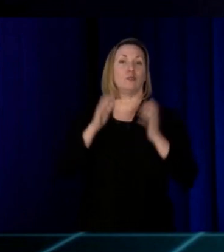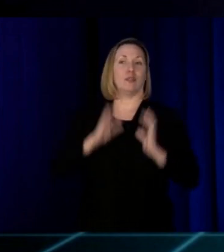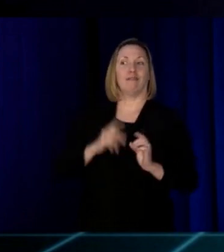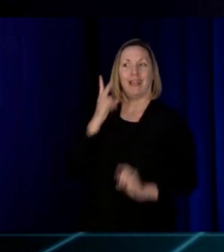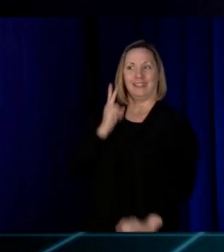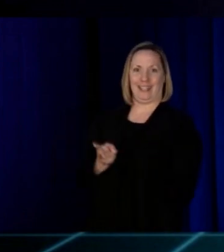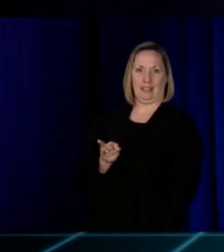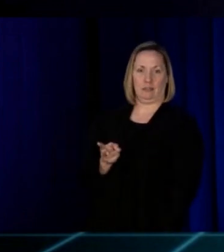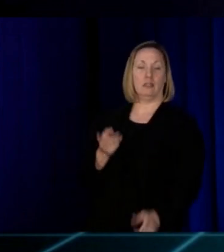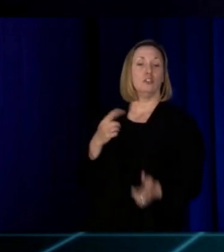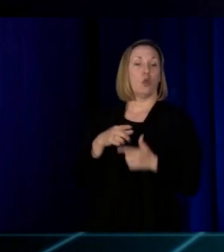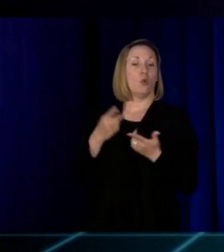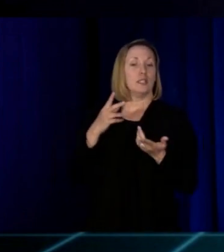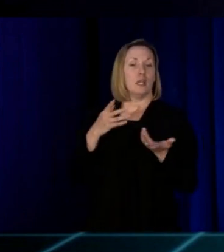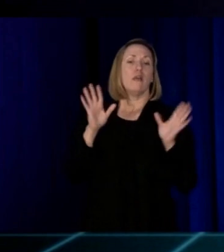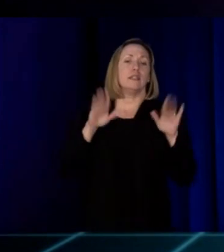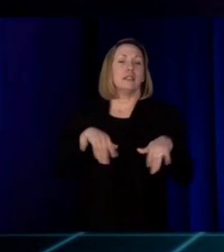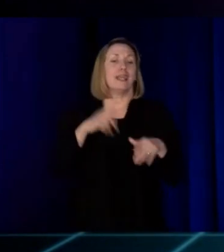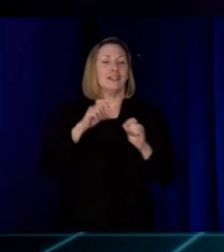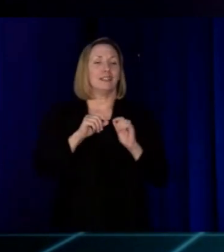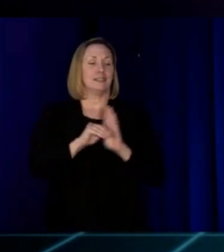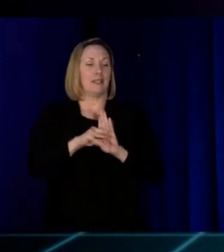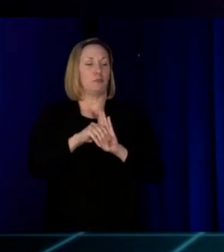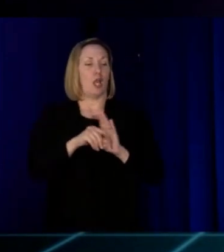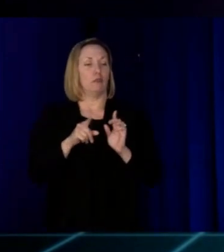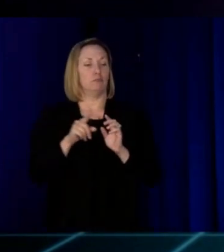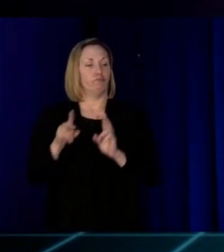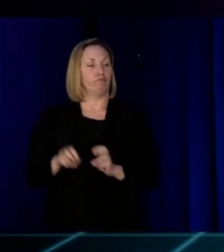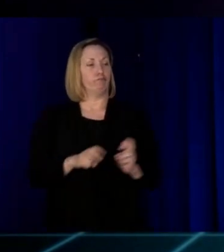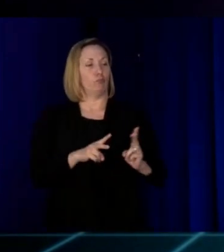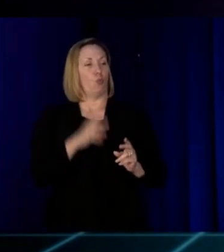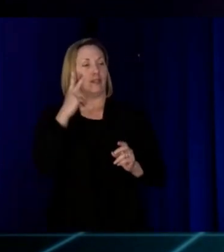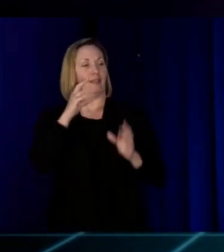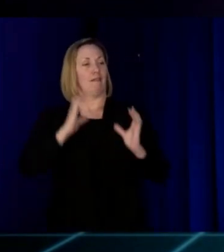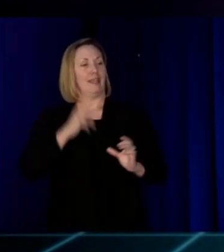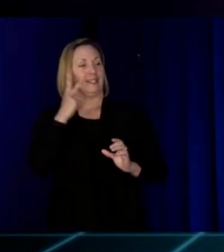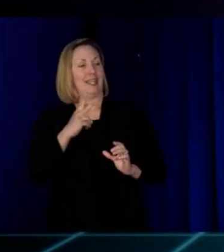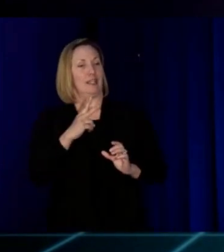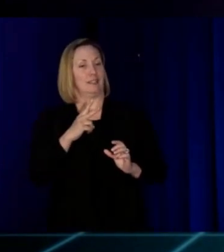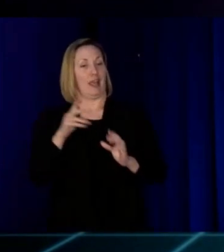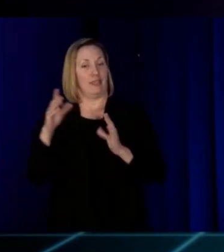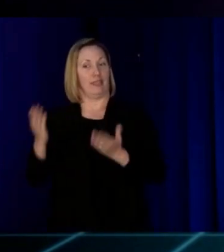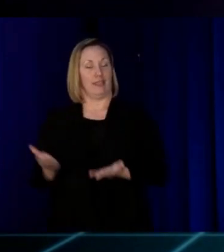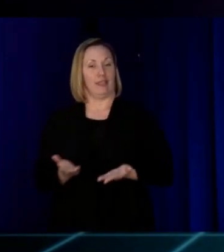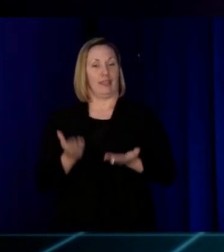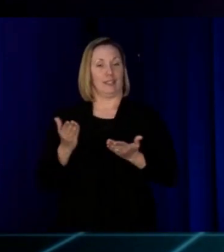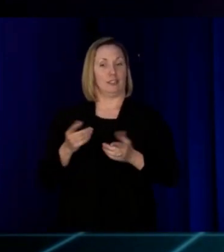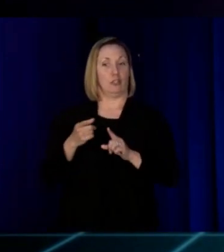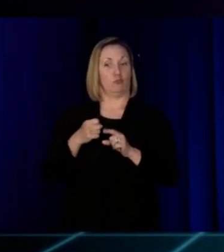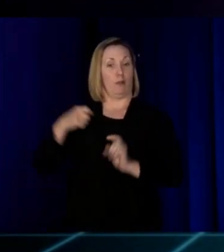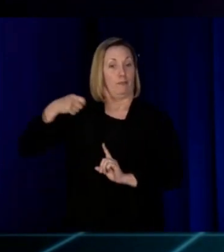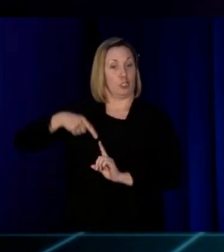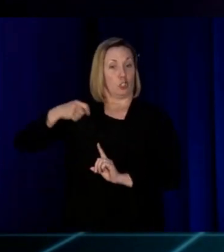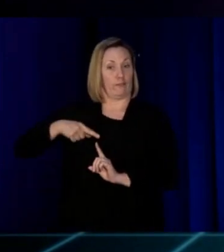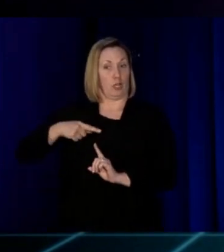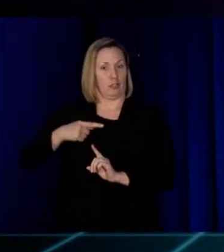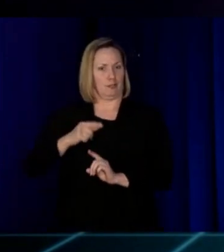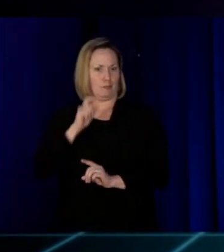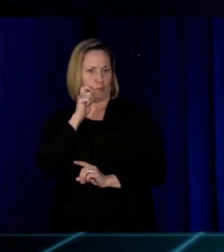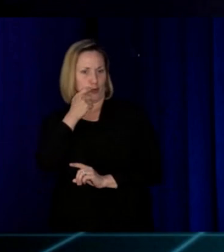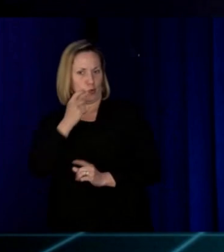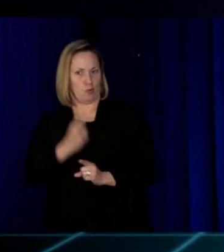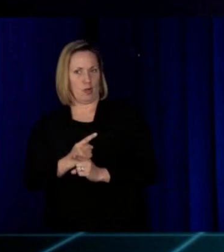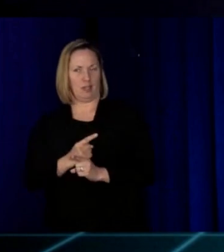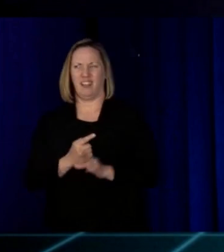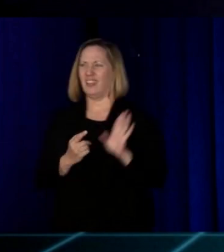like telling you this is a snapshot from the client, and this is the snapshot from the server. Pretty cool, right?